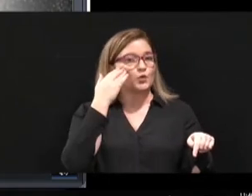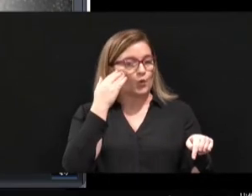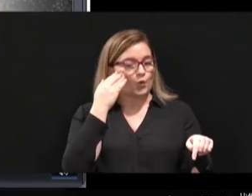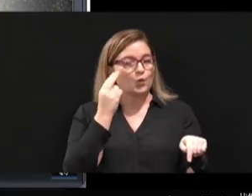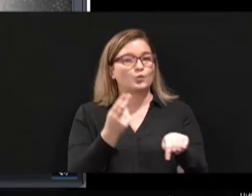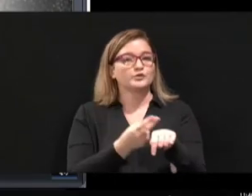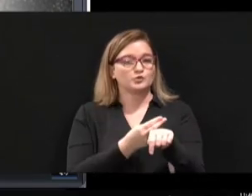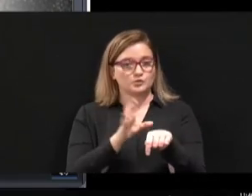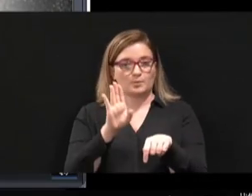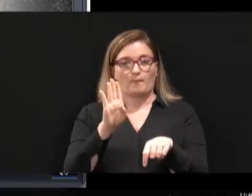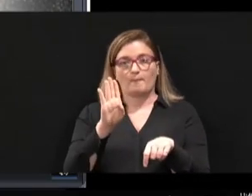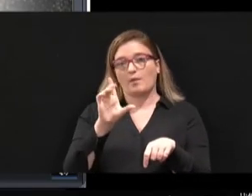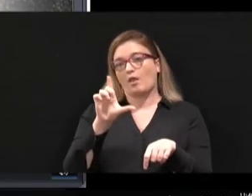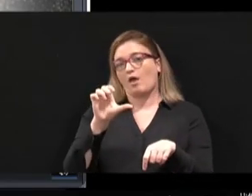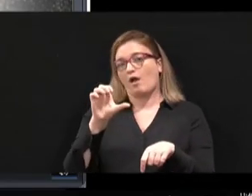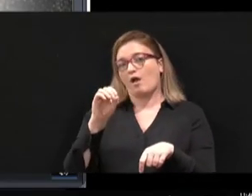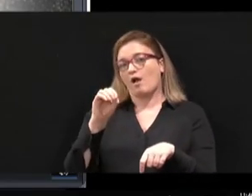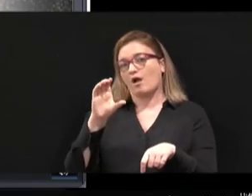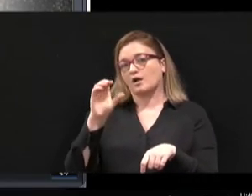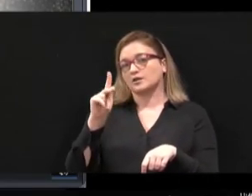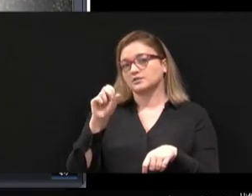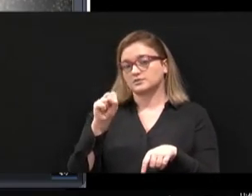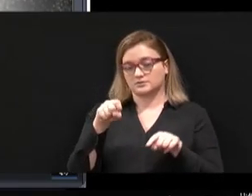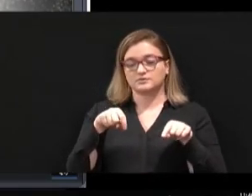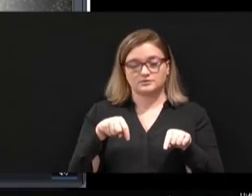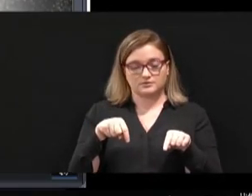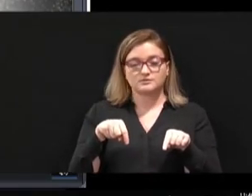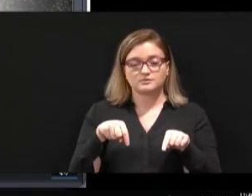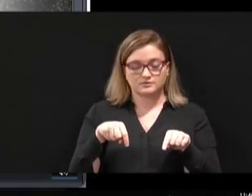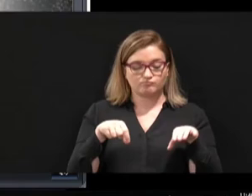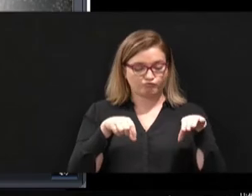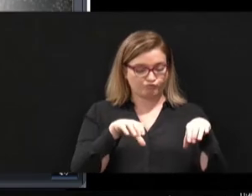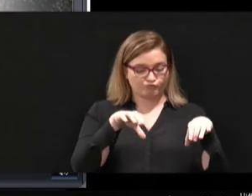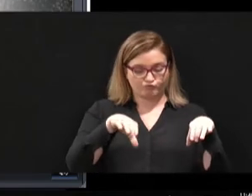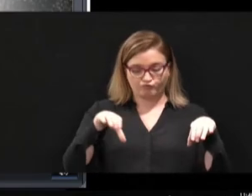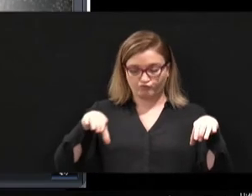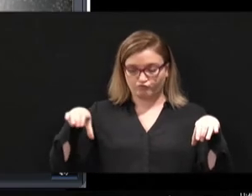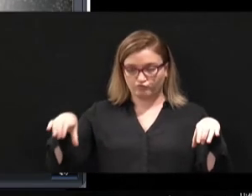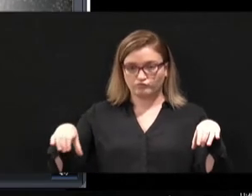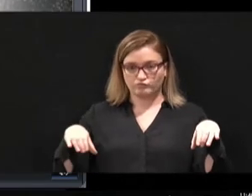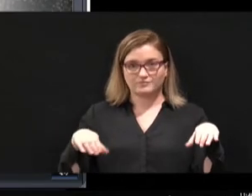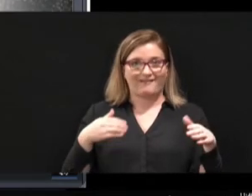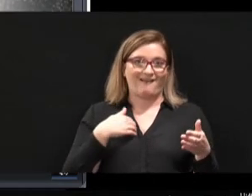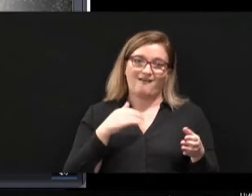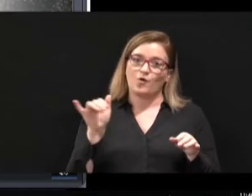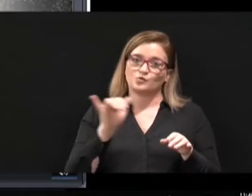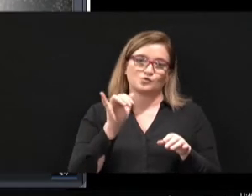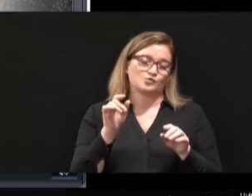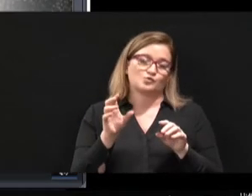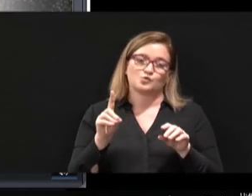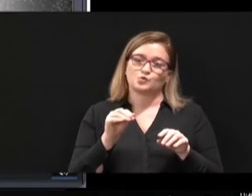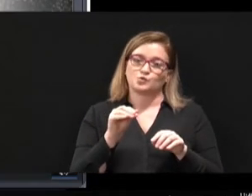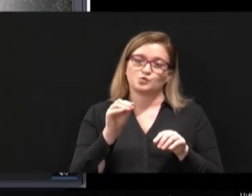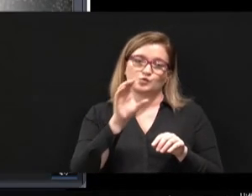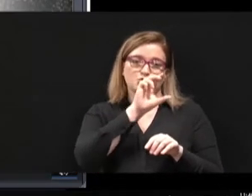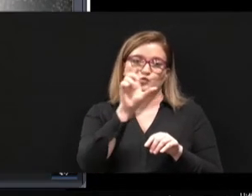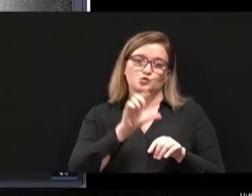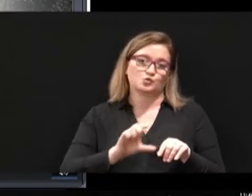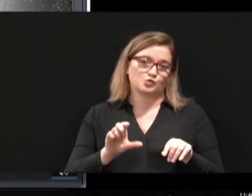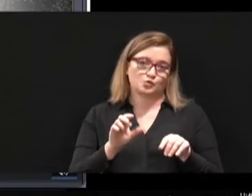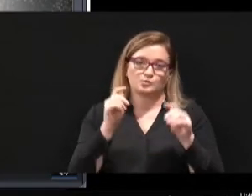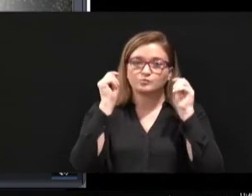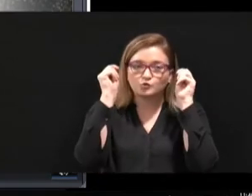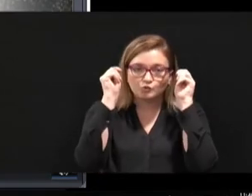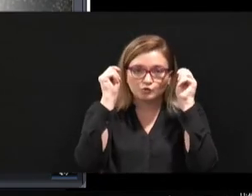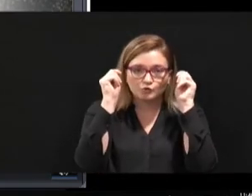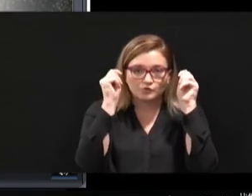blocks. I even try to do something like this. I am Zoom tutoring of those 7, about 3 of them, and we still